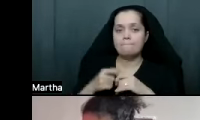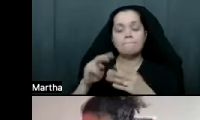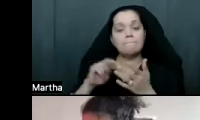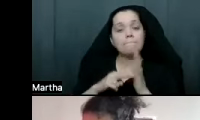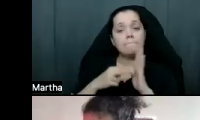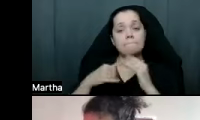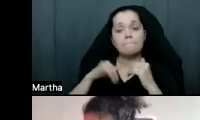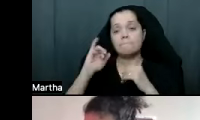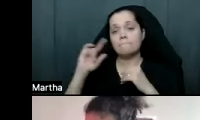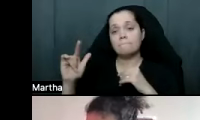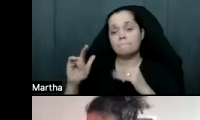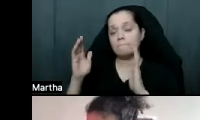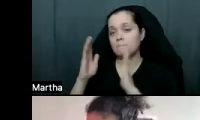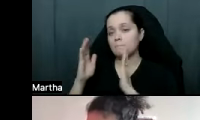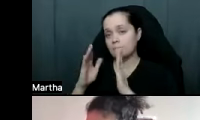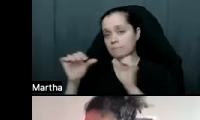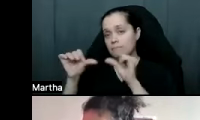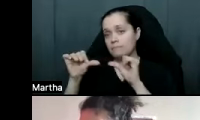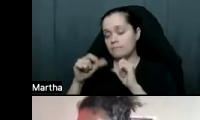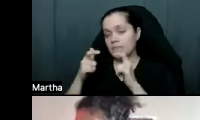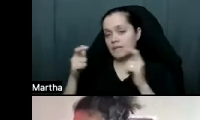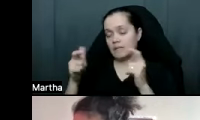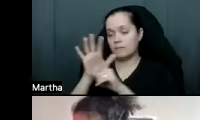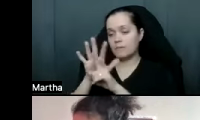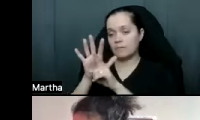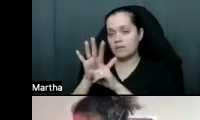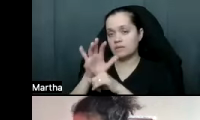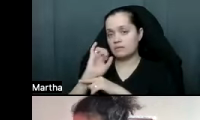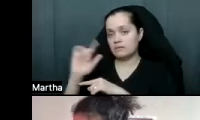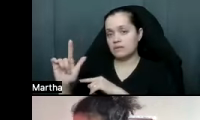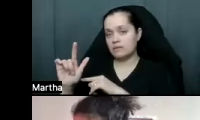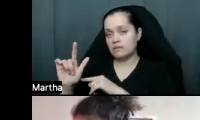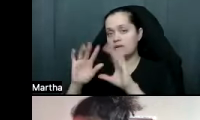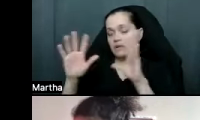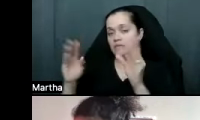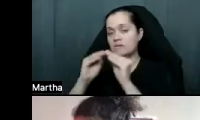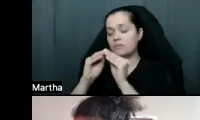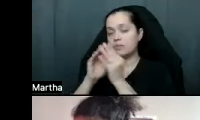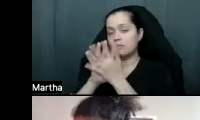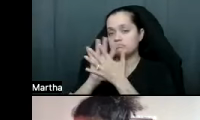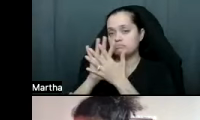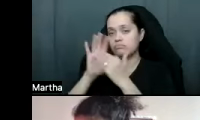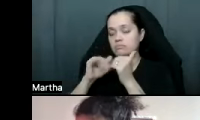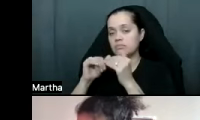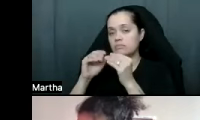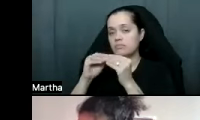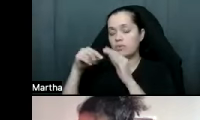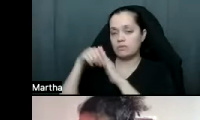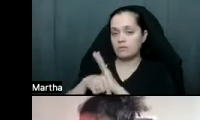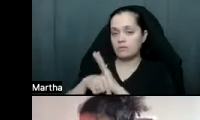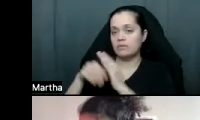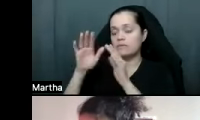then that Illinois being smaller in area and larger in population, Illinois is obviously more crowded than more densely